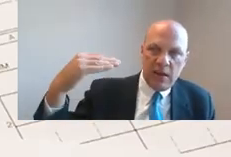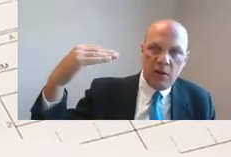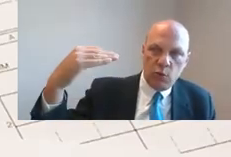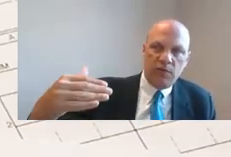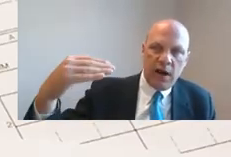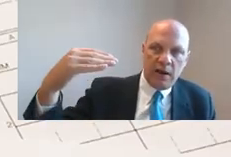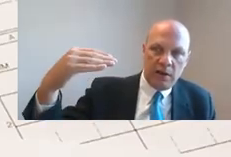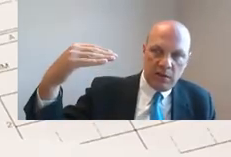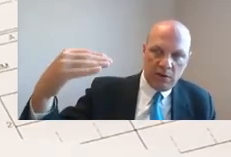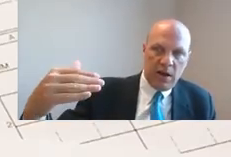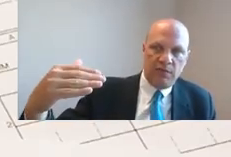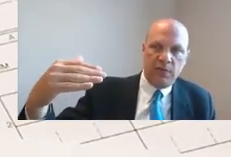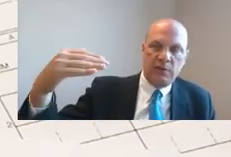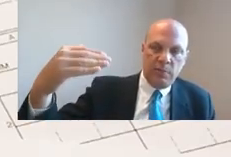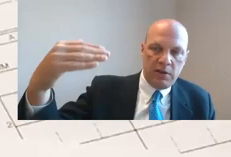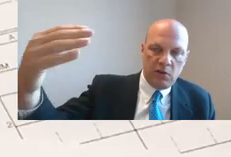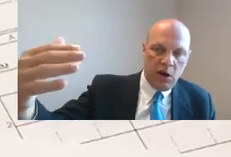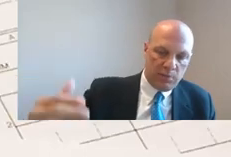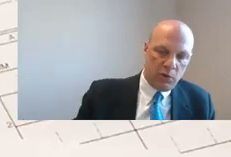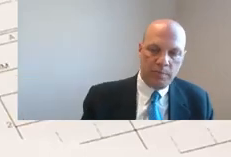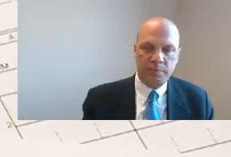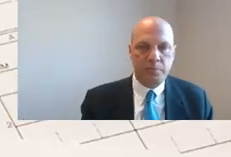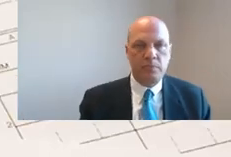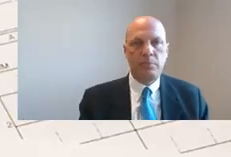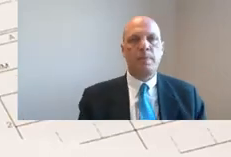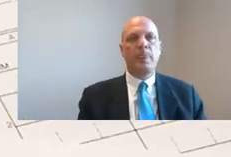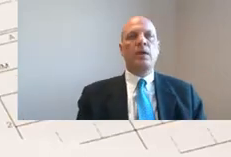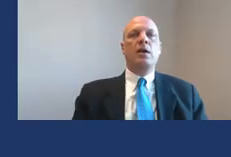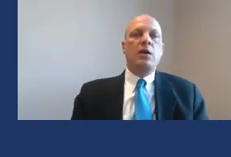that they would find their life to be intolerable.